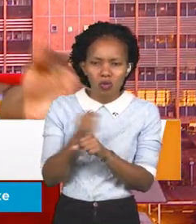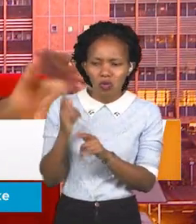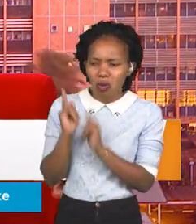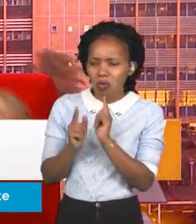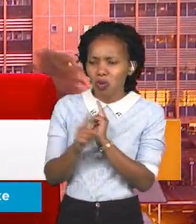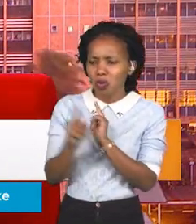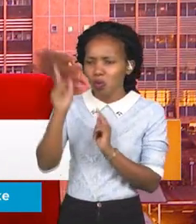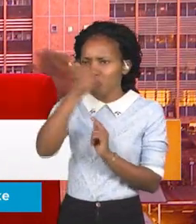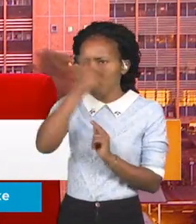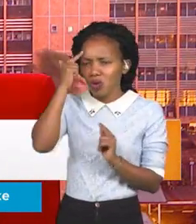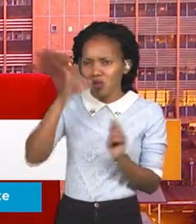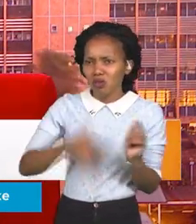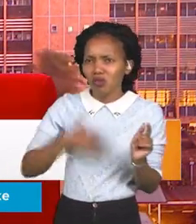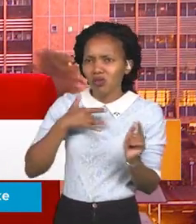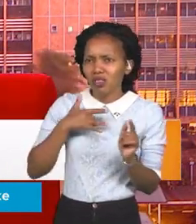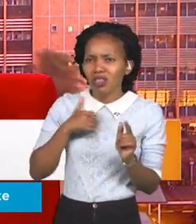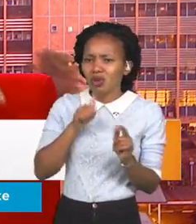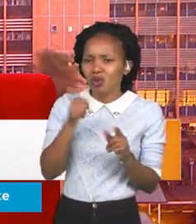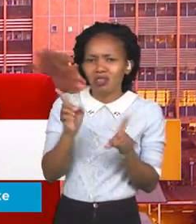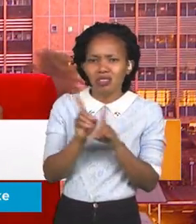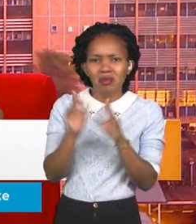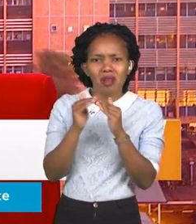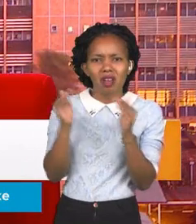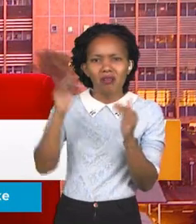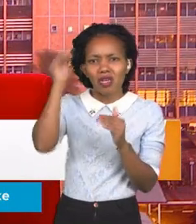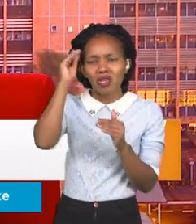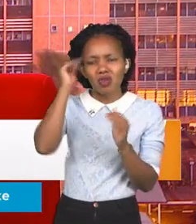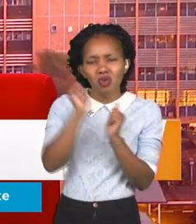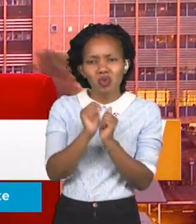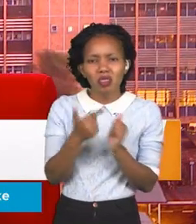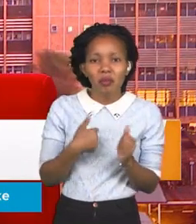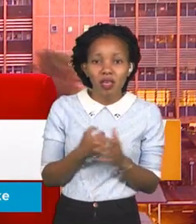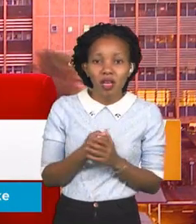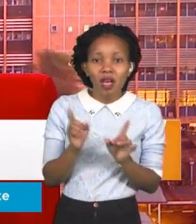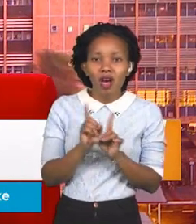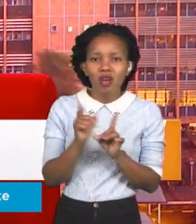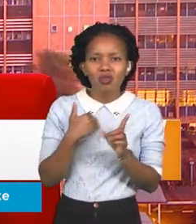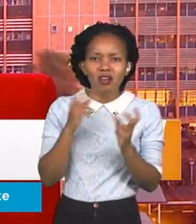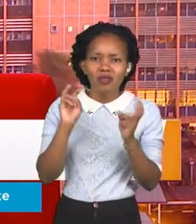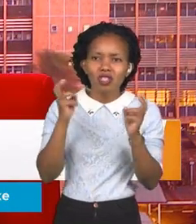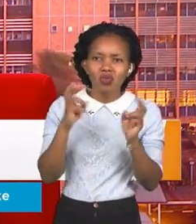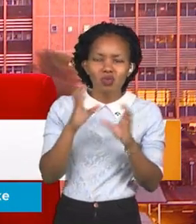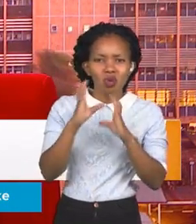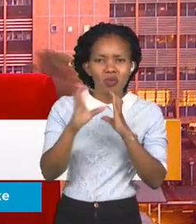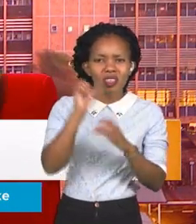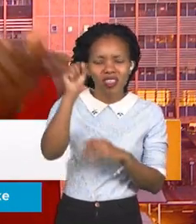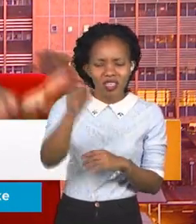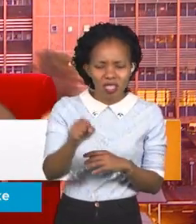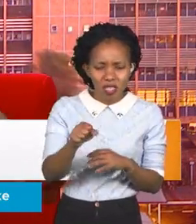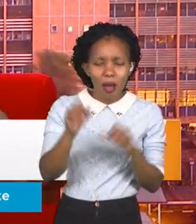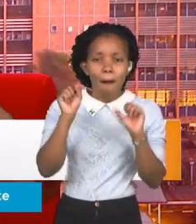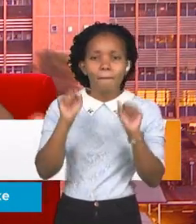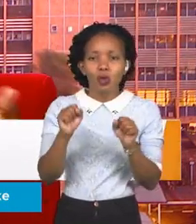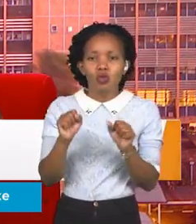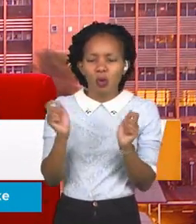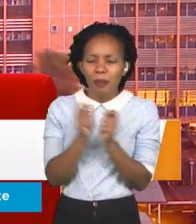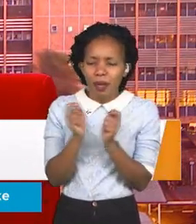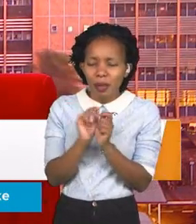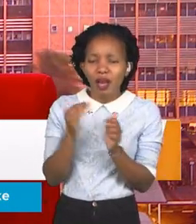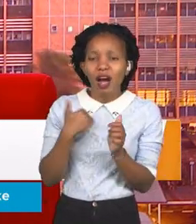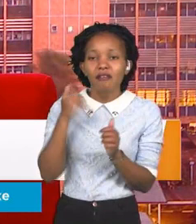because I feel you're not at the same level of education with me. I feel we'll be having issues communicating. It might hurt the person's